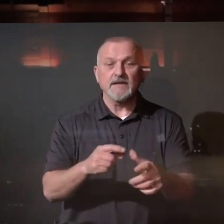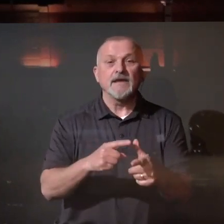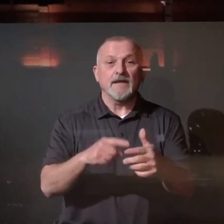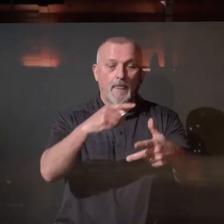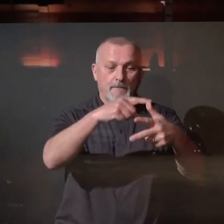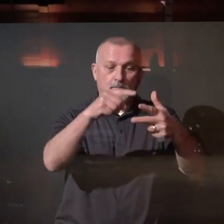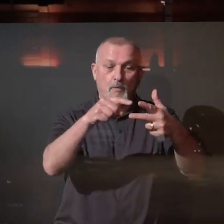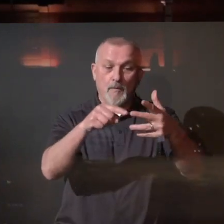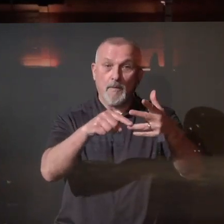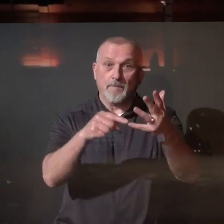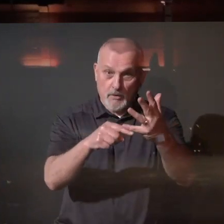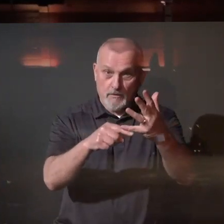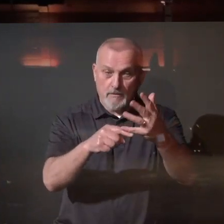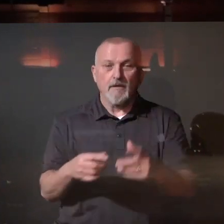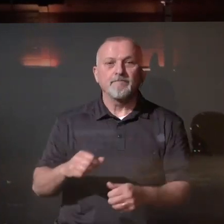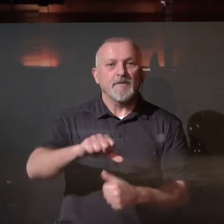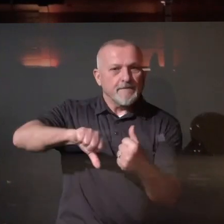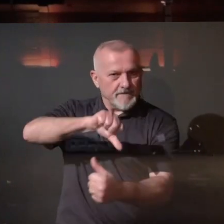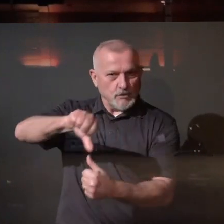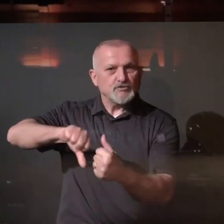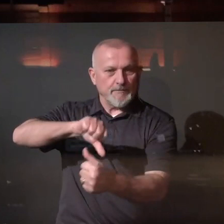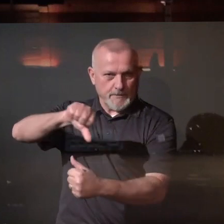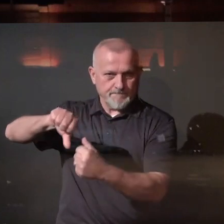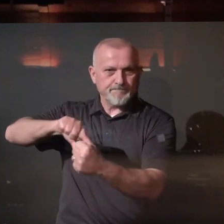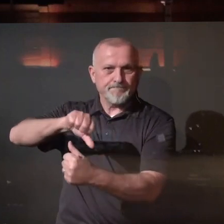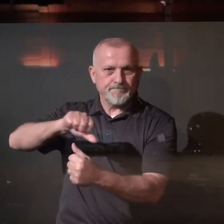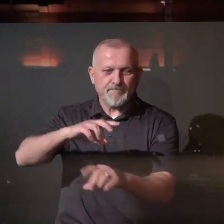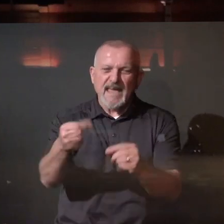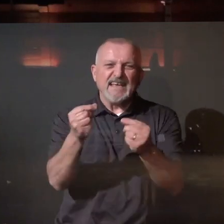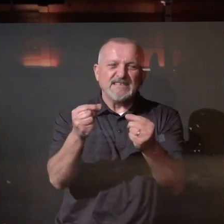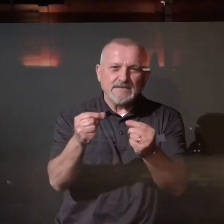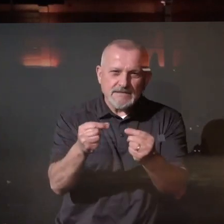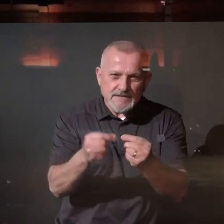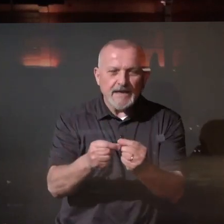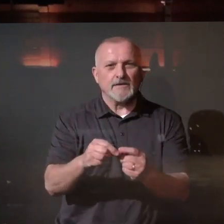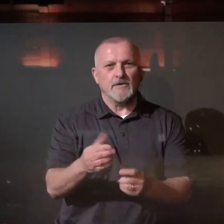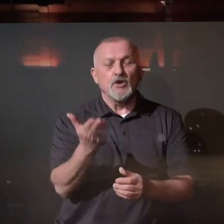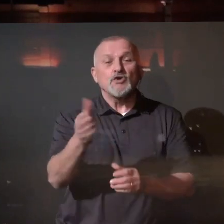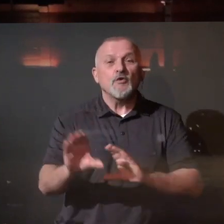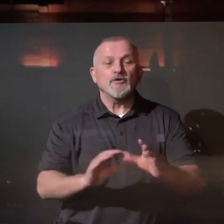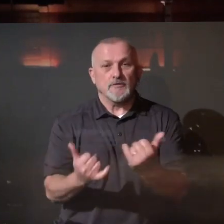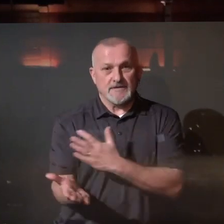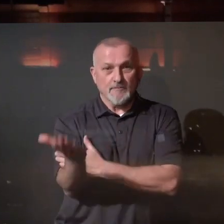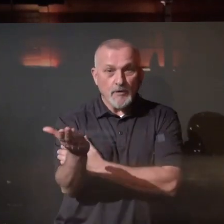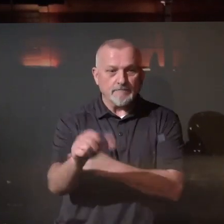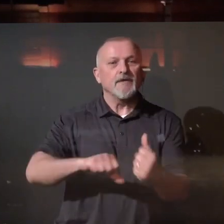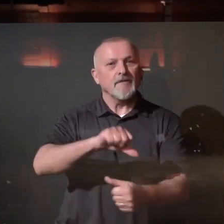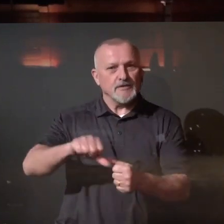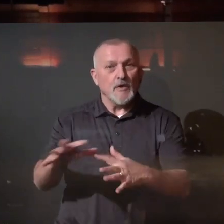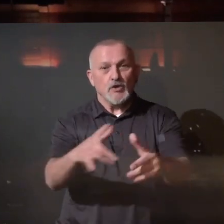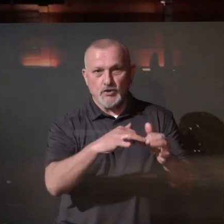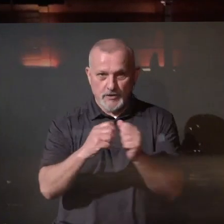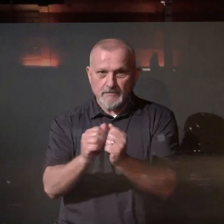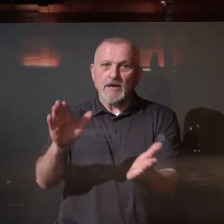on and we moved to a place of fellowship and how important fellowship is. Exactly what you're doing this morning is that you're